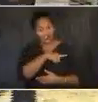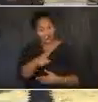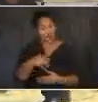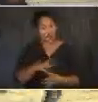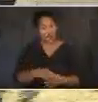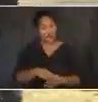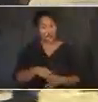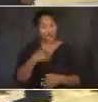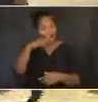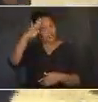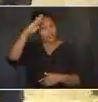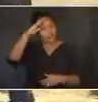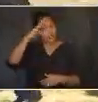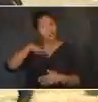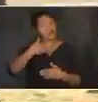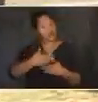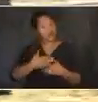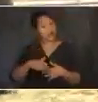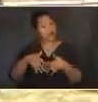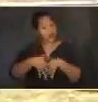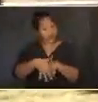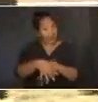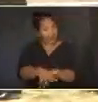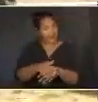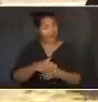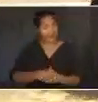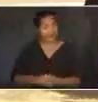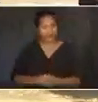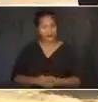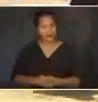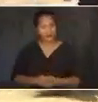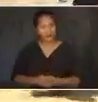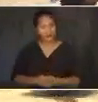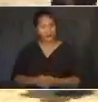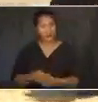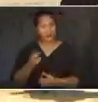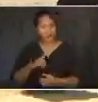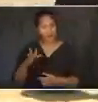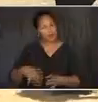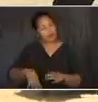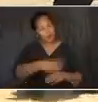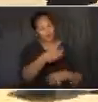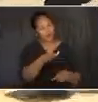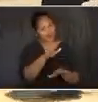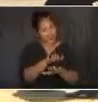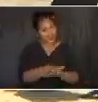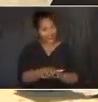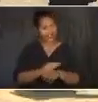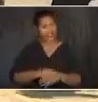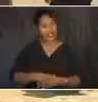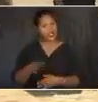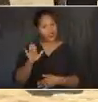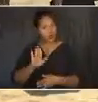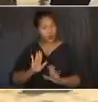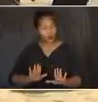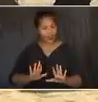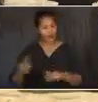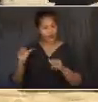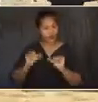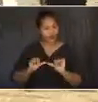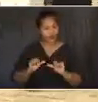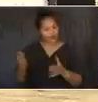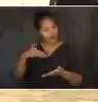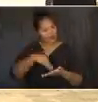saluted and acknowledged by the parade, and then ushered to their designated seats as they await